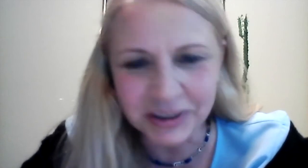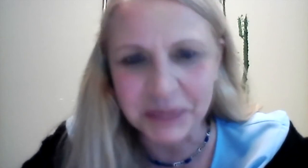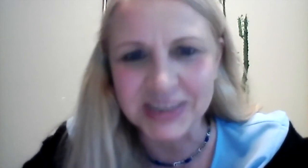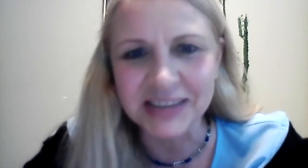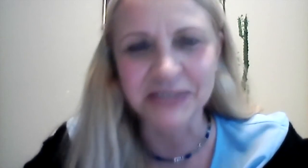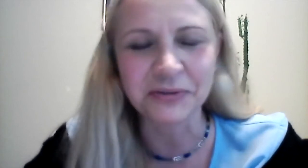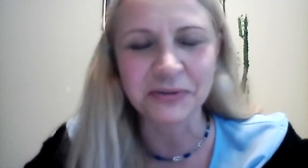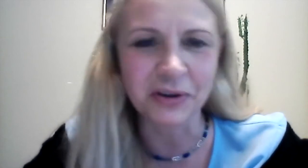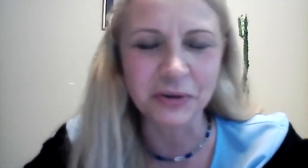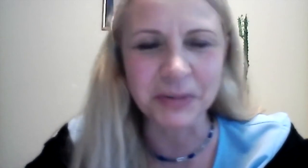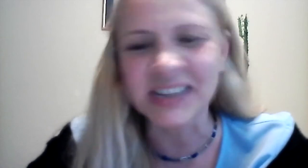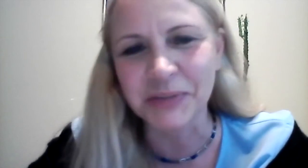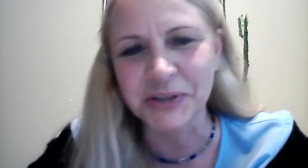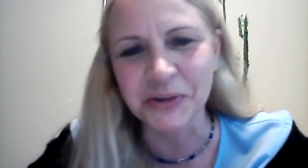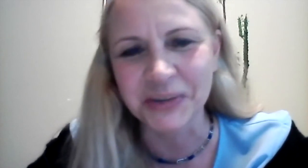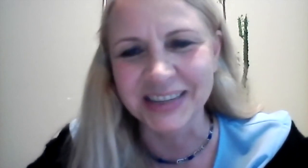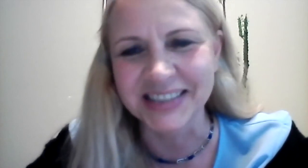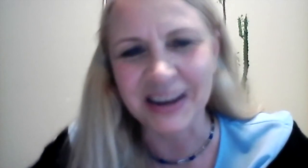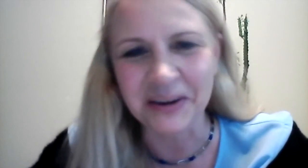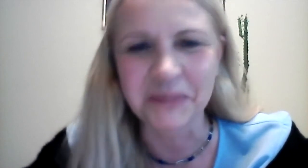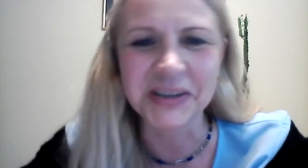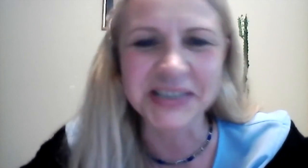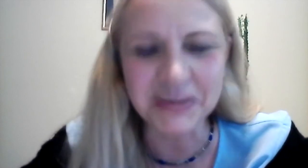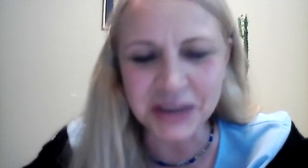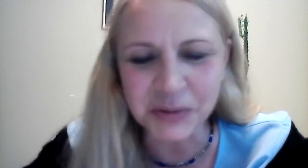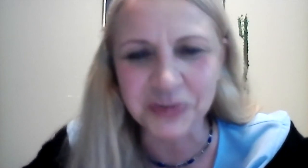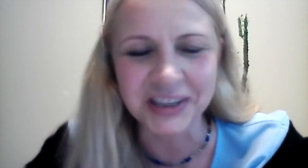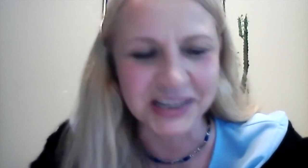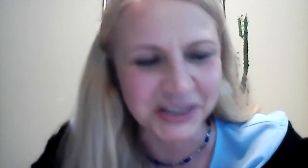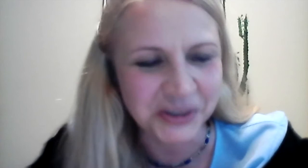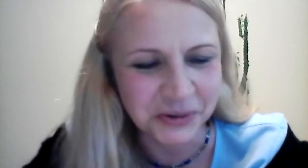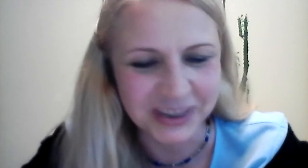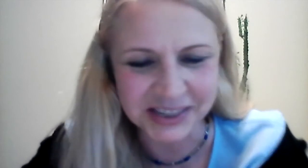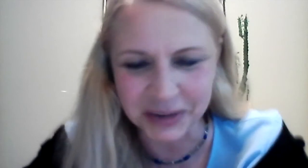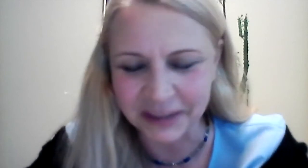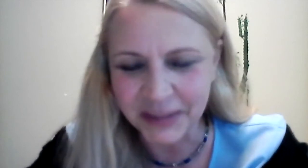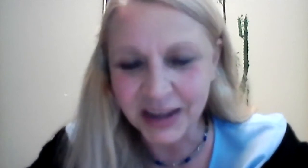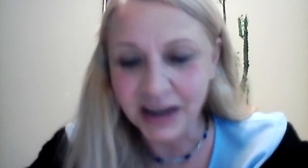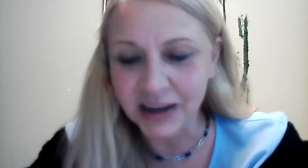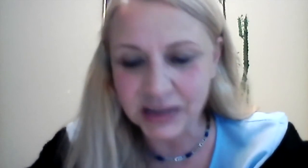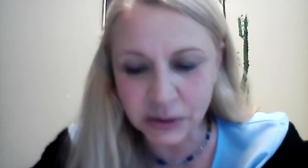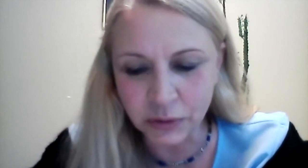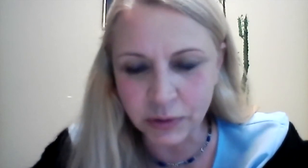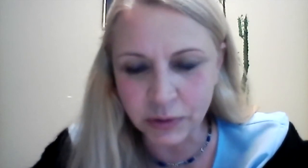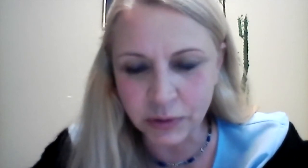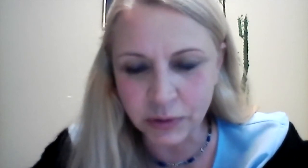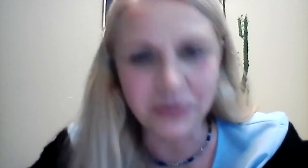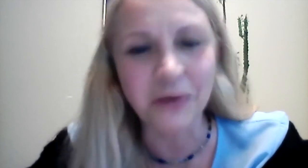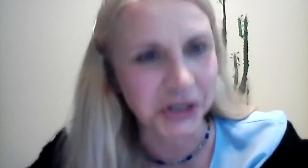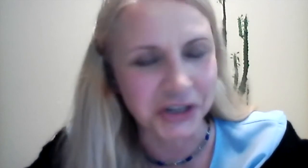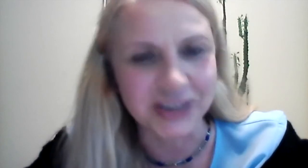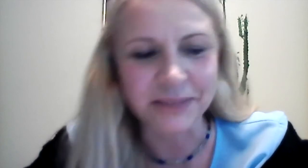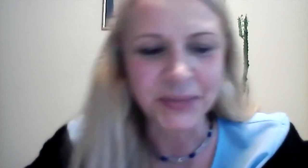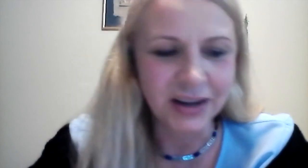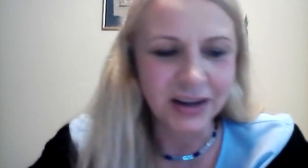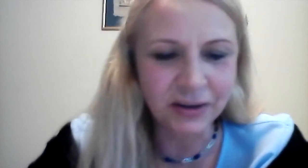all representative for our group except students. Oh, but sometimes we feel as students as well. So the four